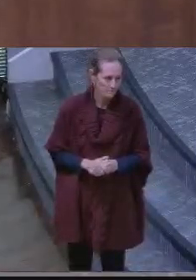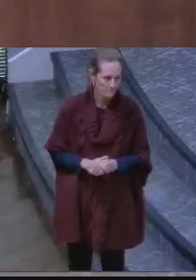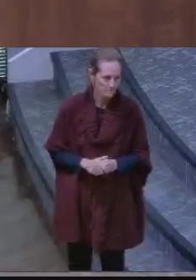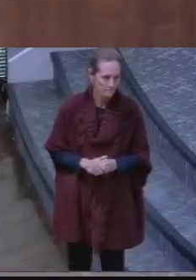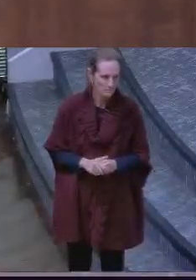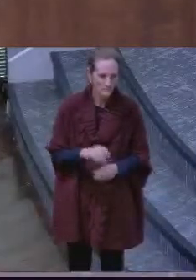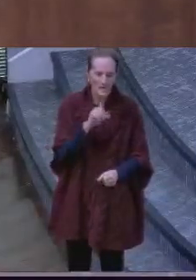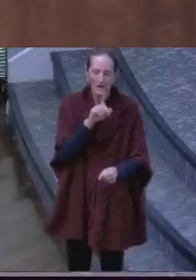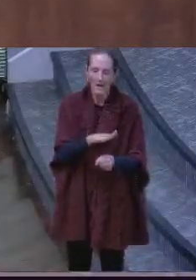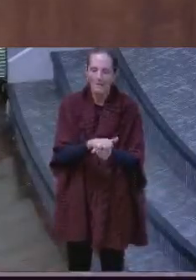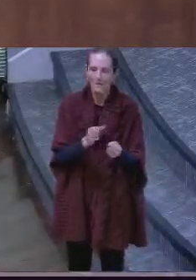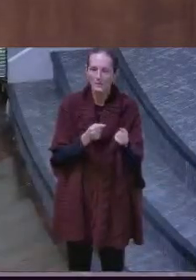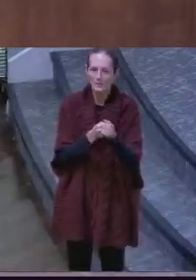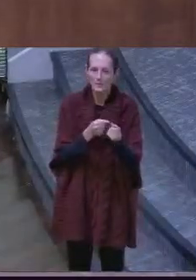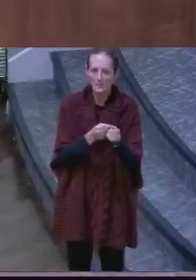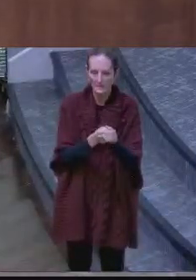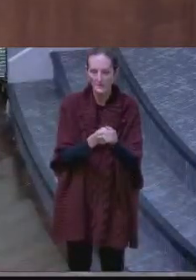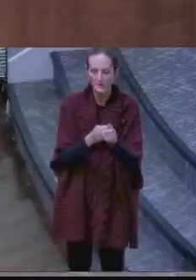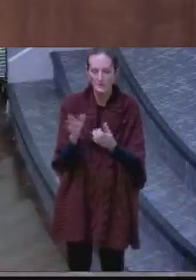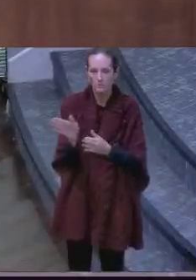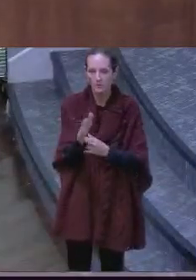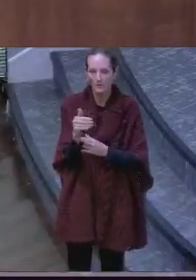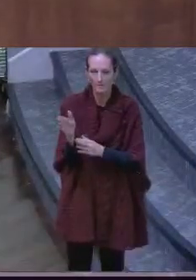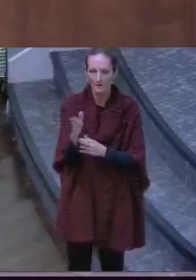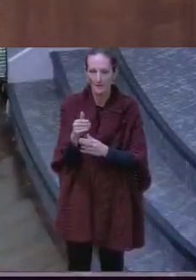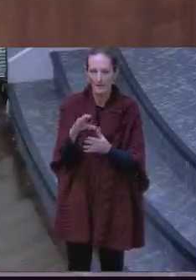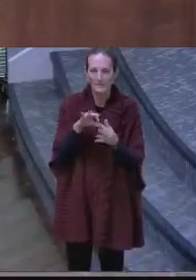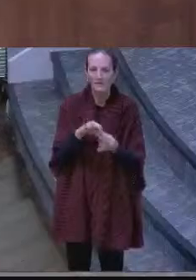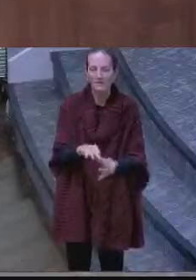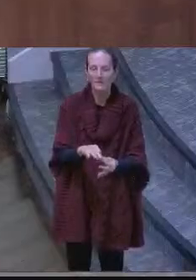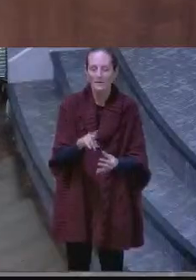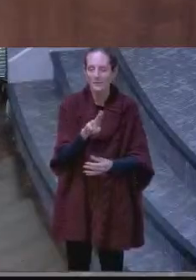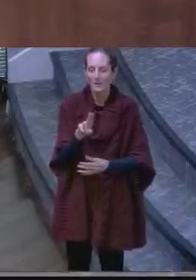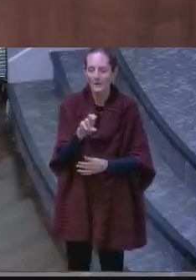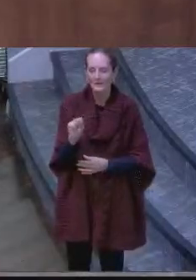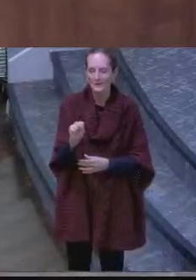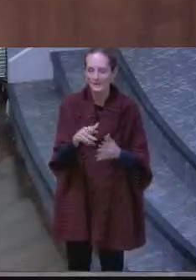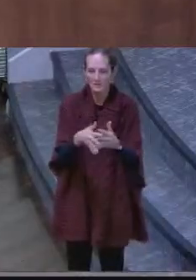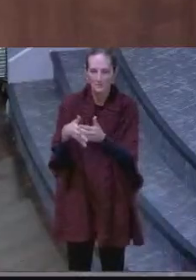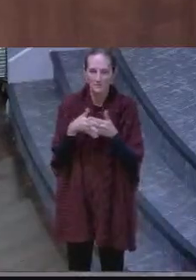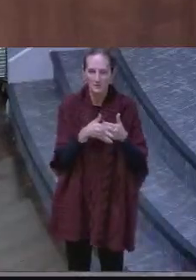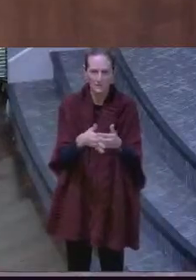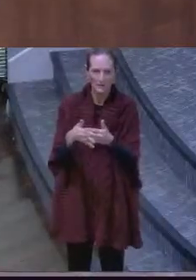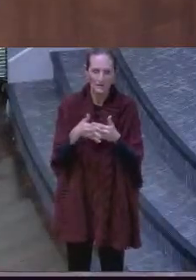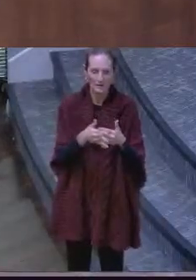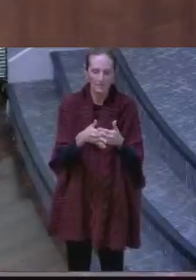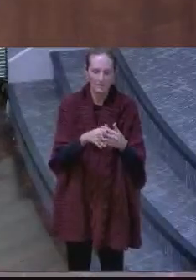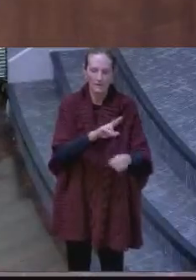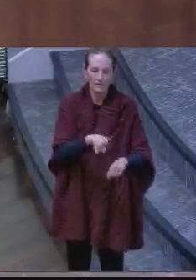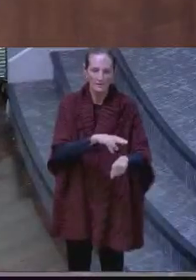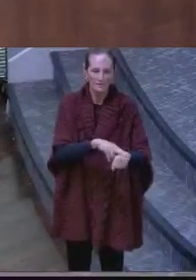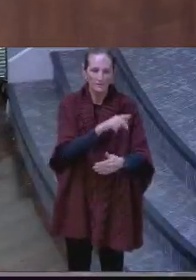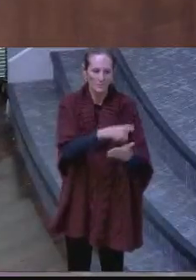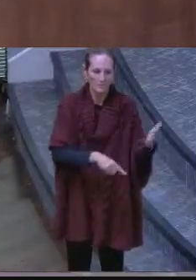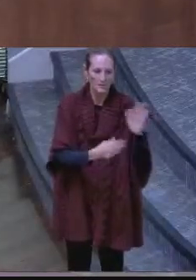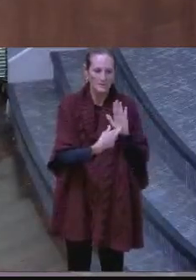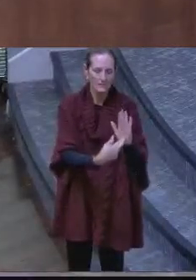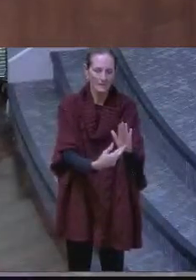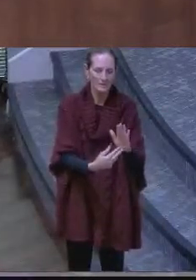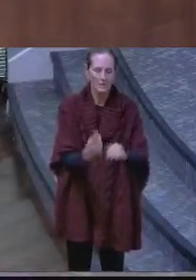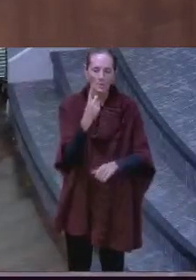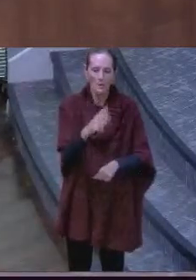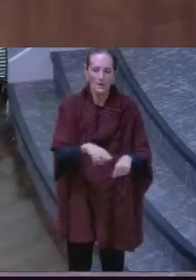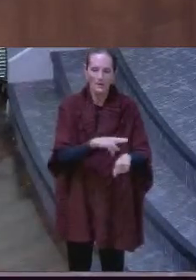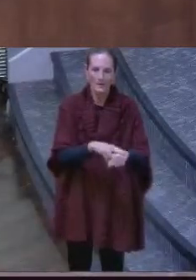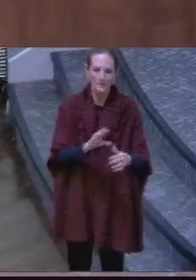I pledge allegiance To the flag of the United States of America and to the republic for which it stands,